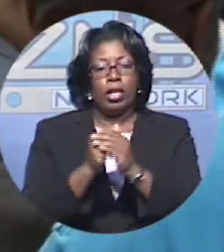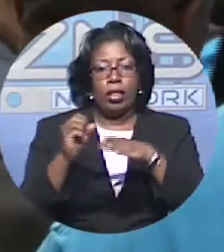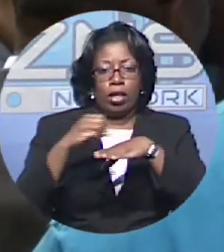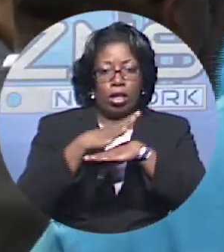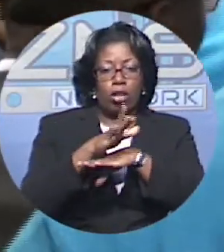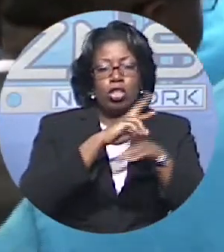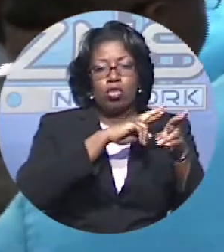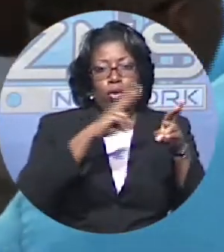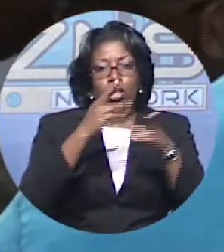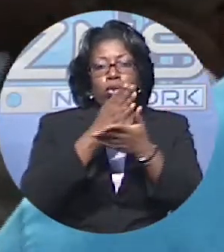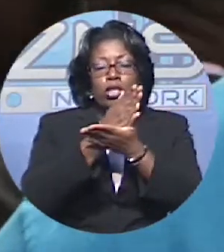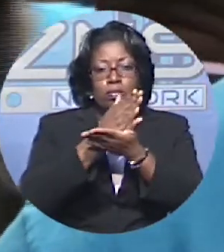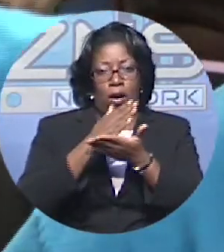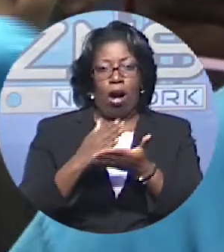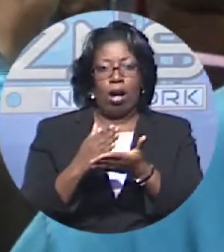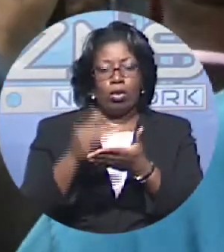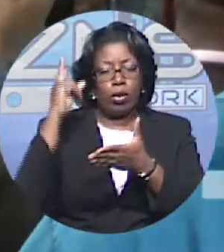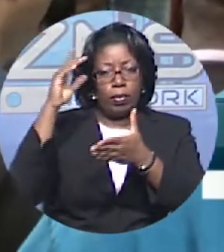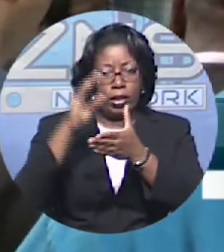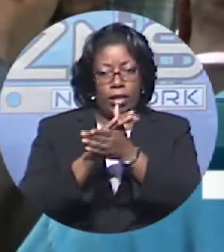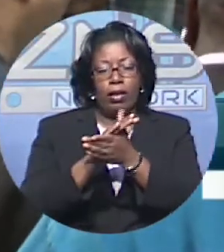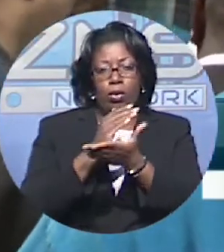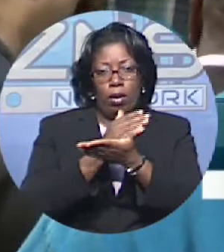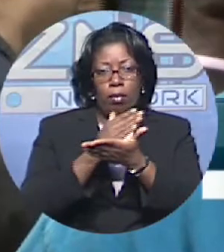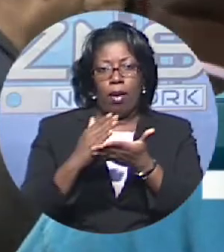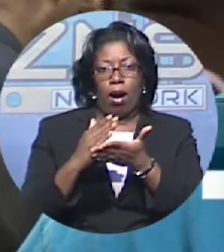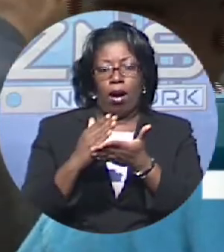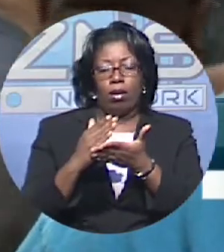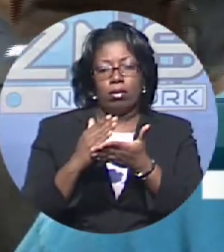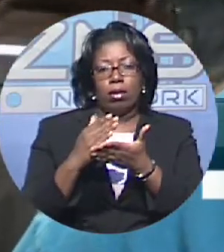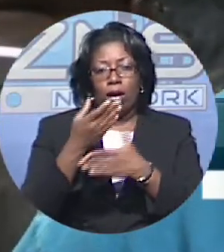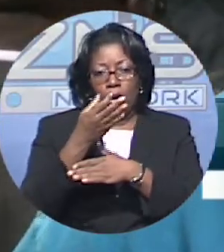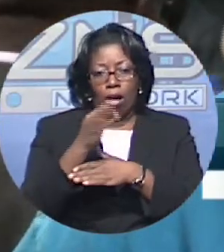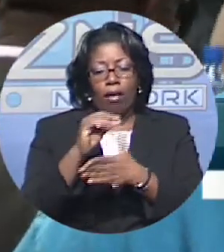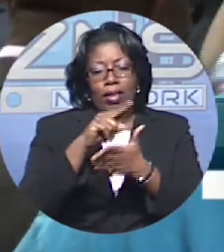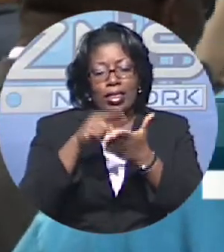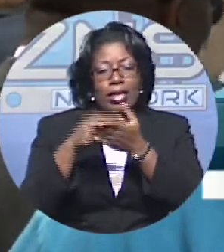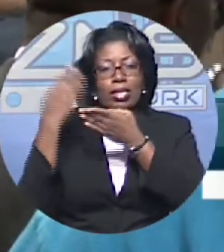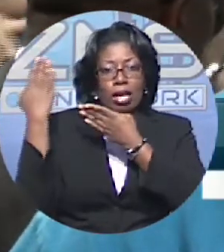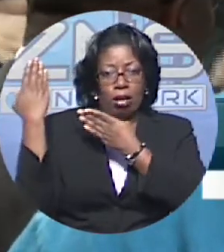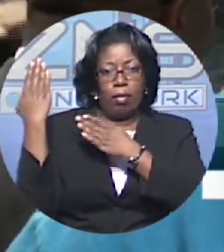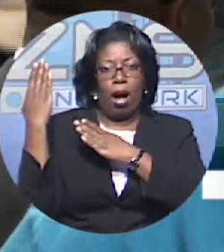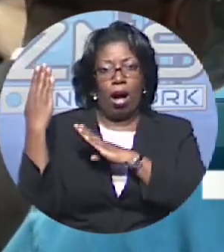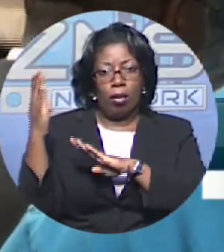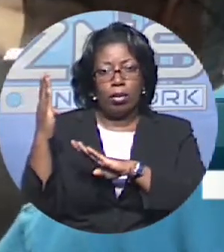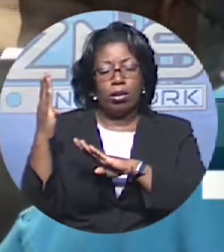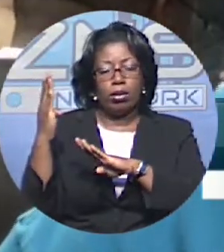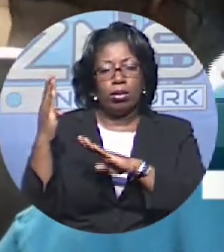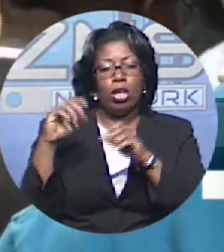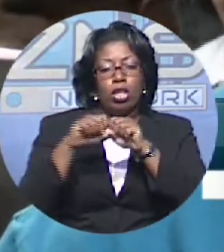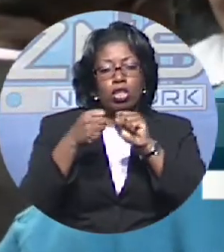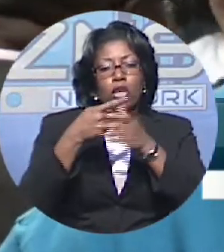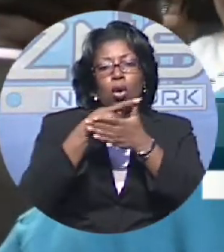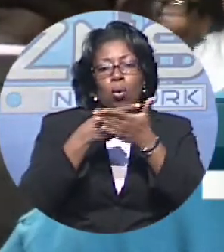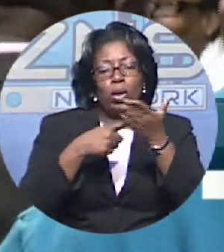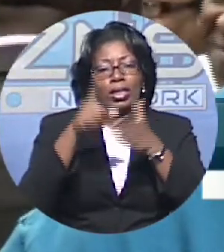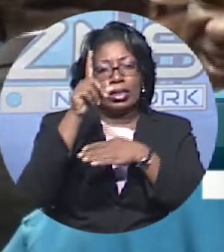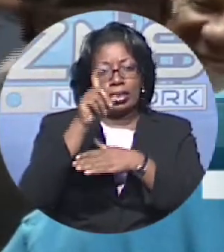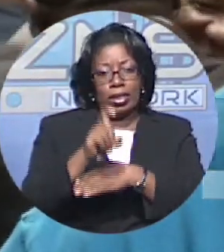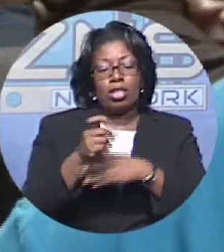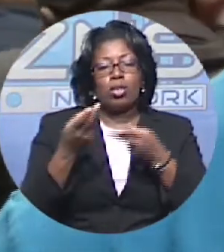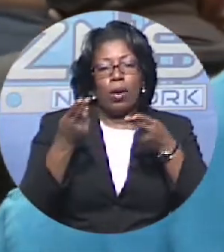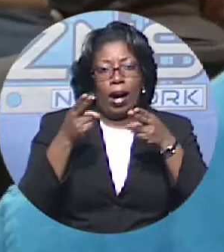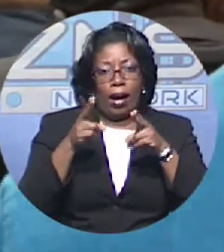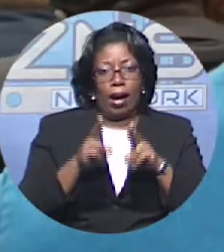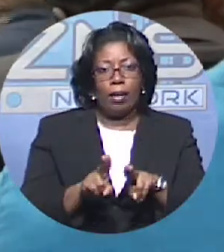its part. We believe that we are part of this Bahamas. And so whatever